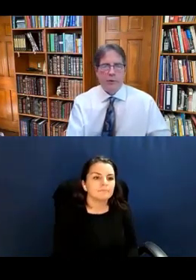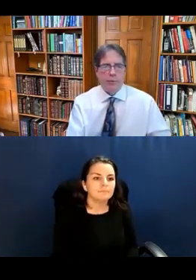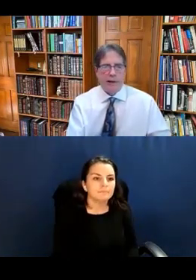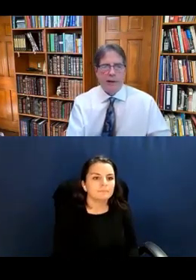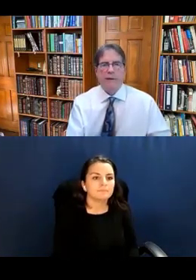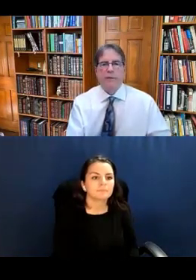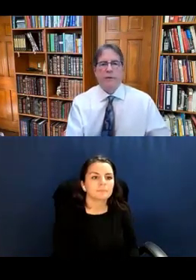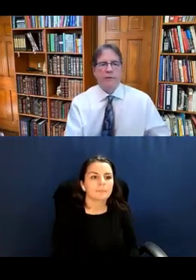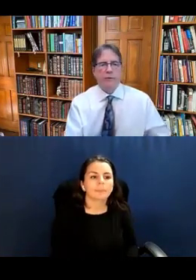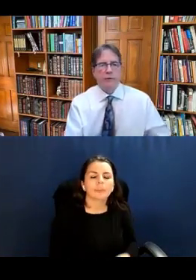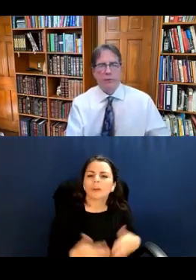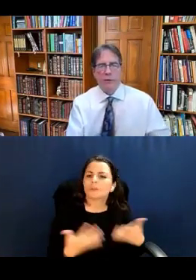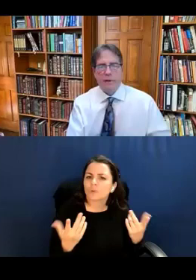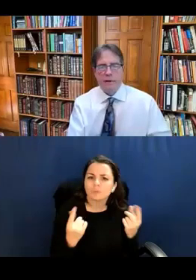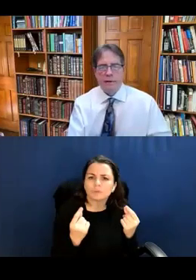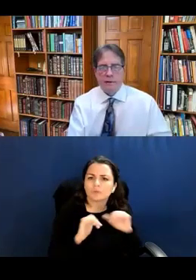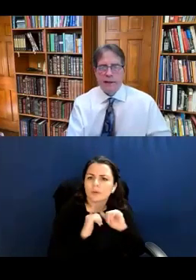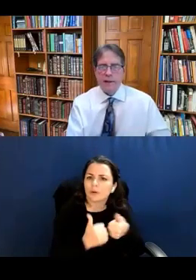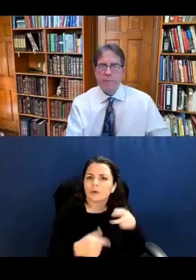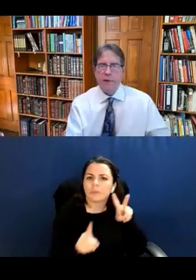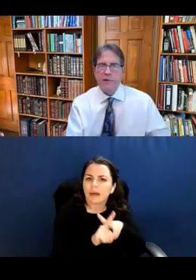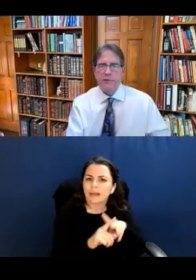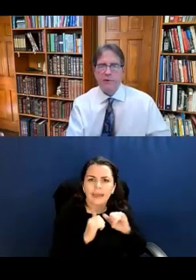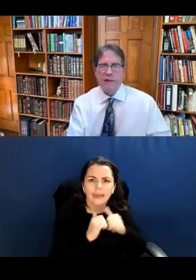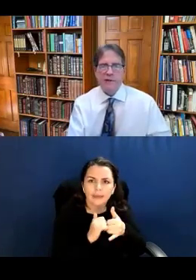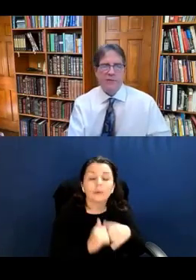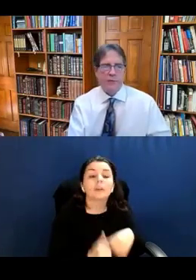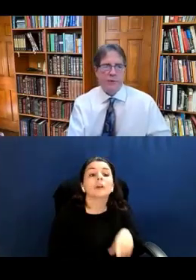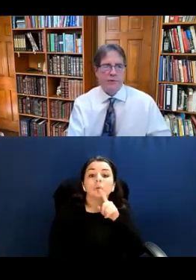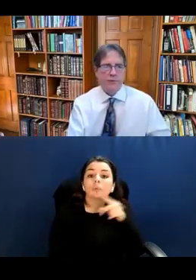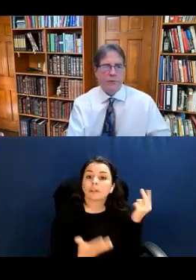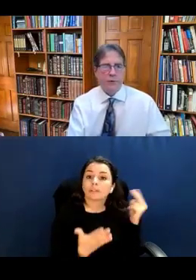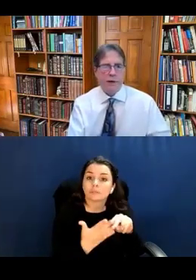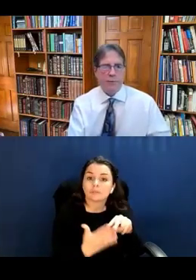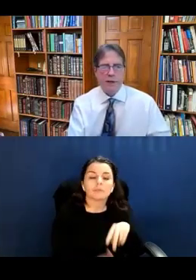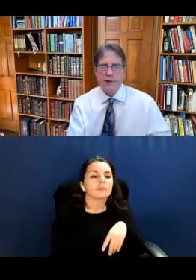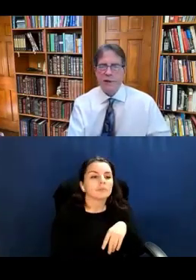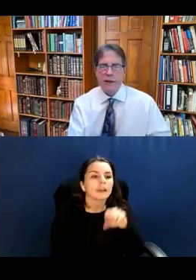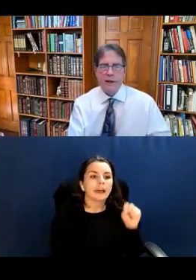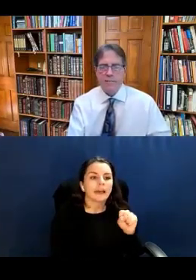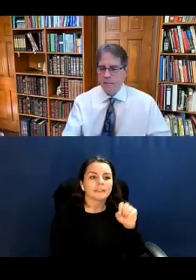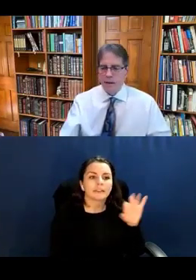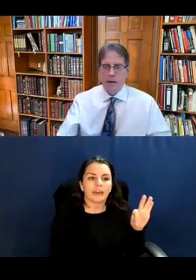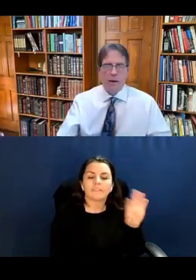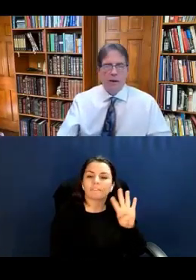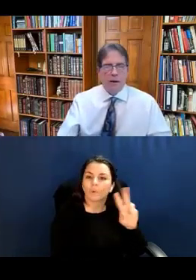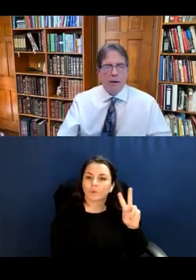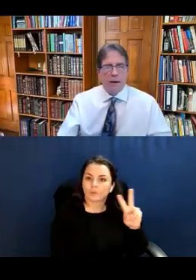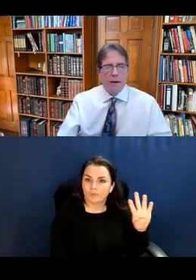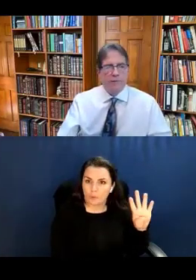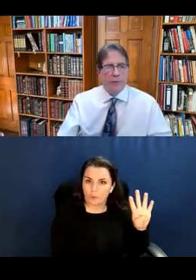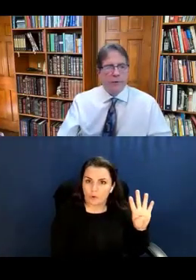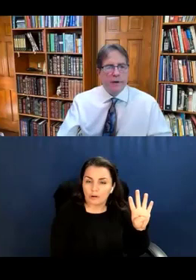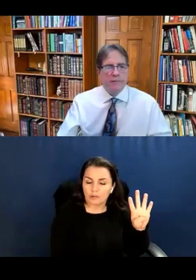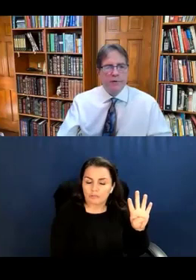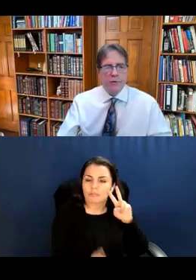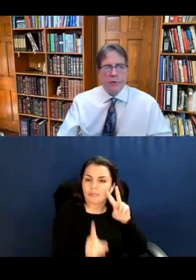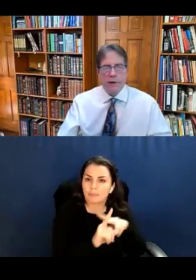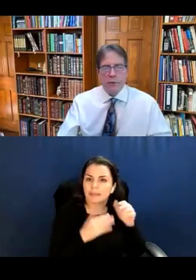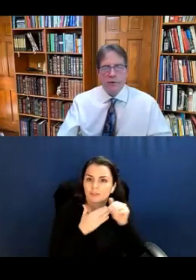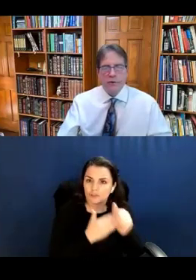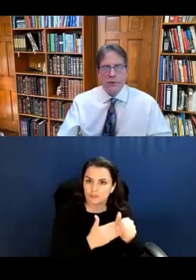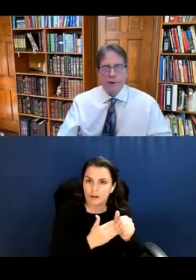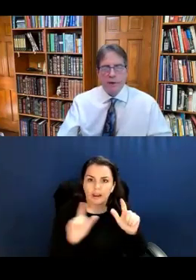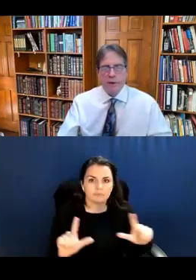How do you apply? You go to the landing page for the SF424 application guide. And for individual